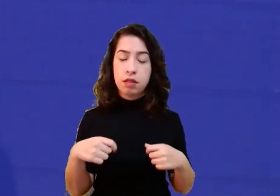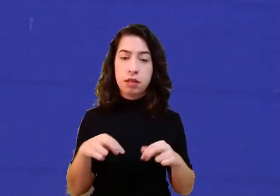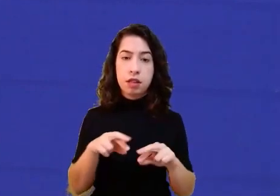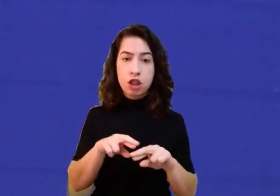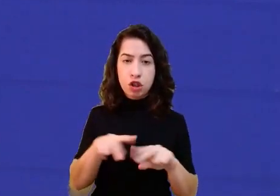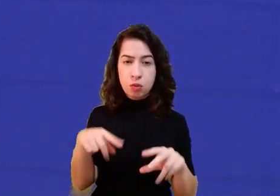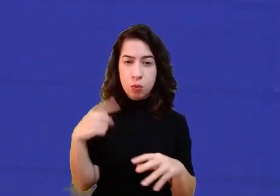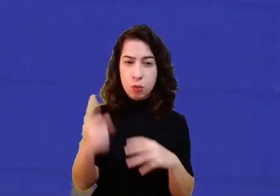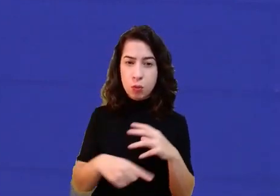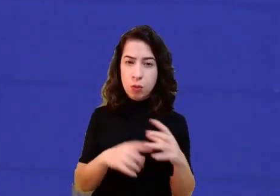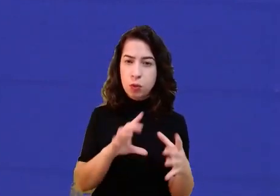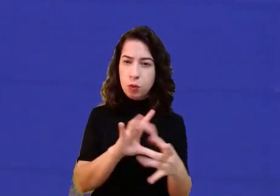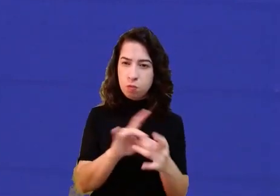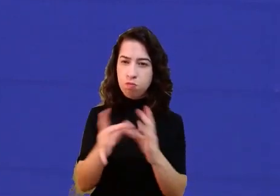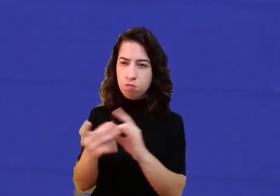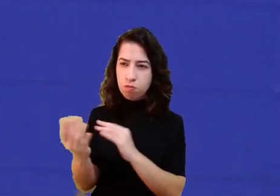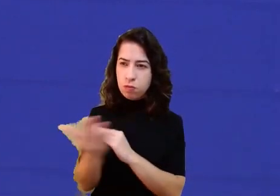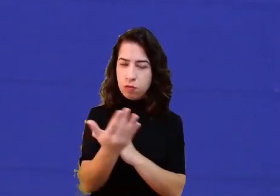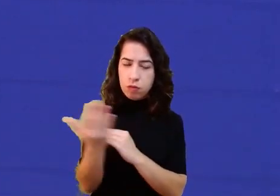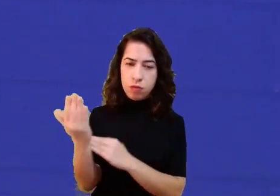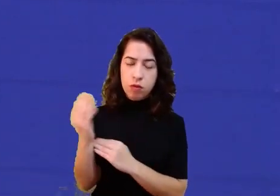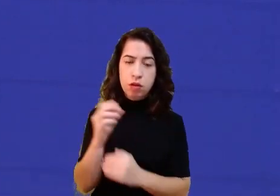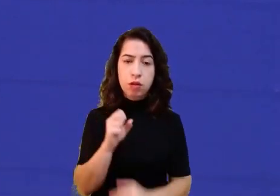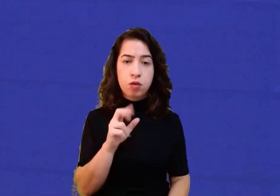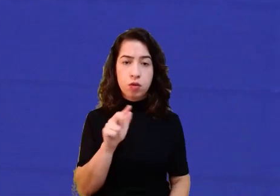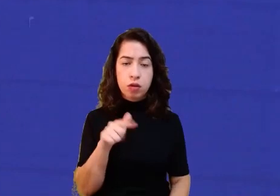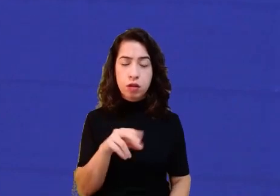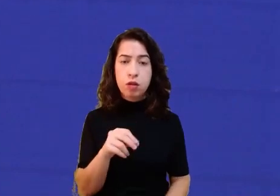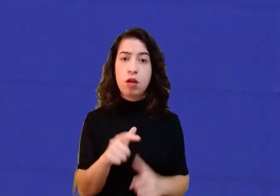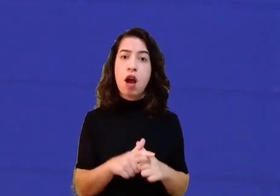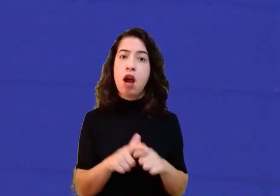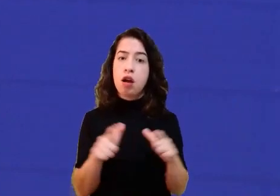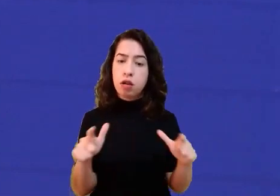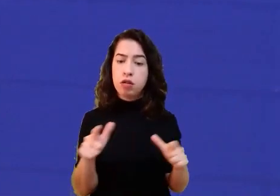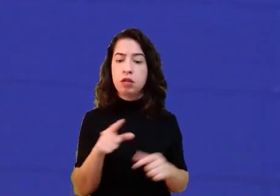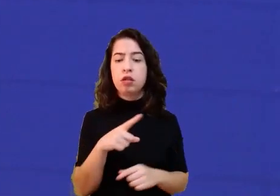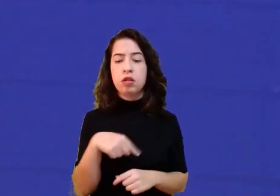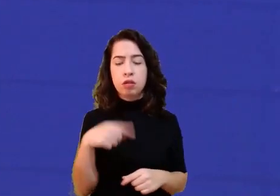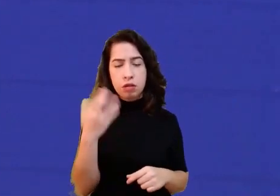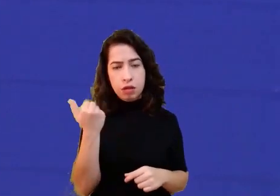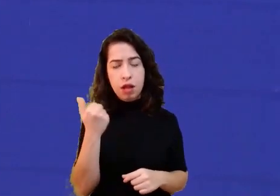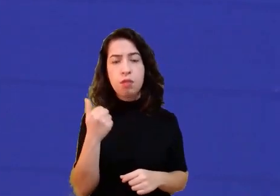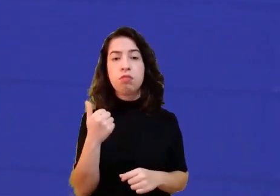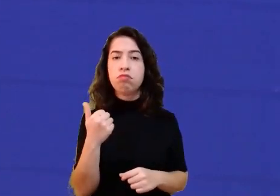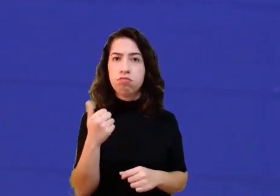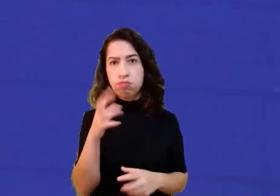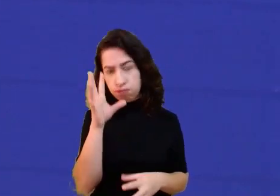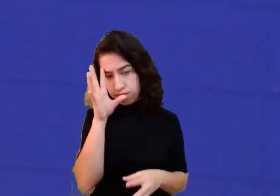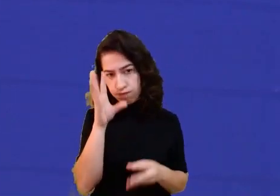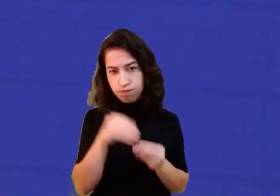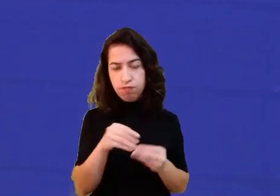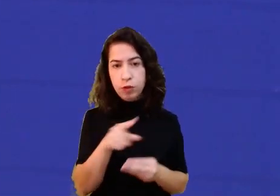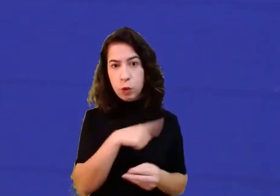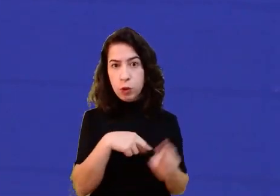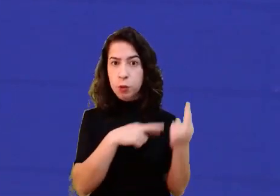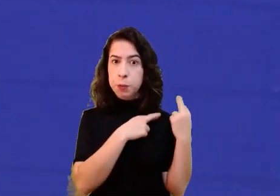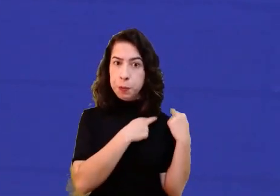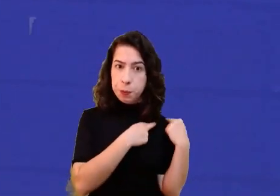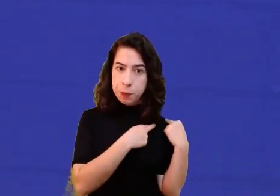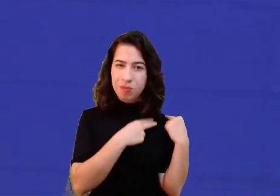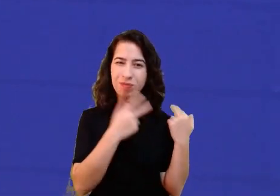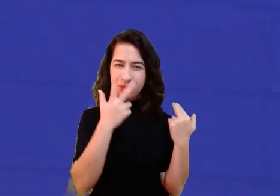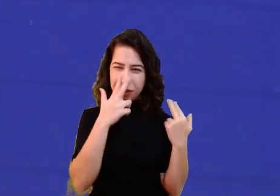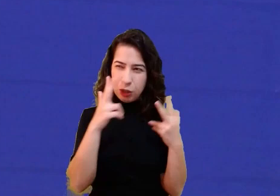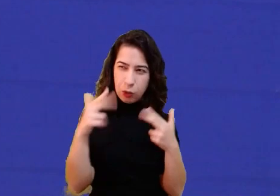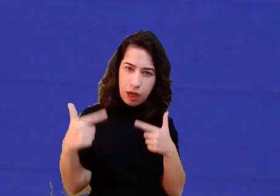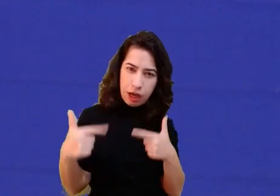a network of a global network, because we realize we have a size